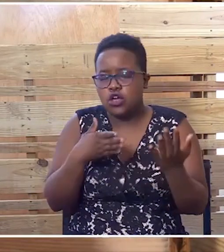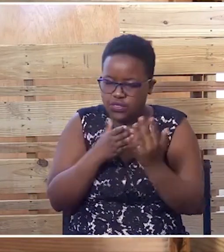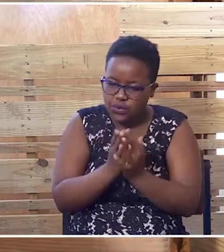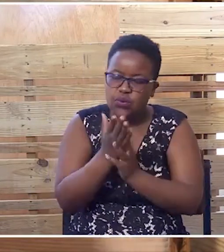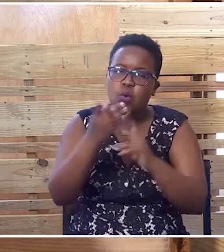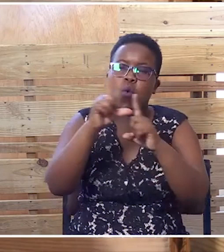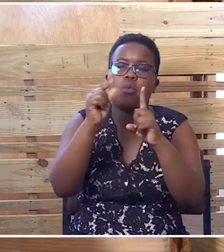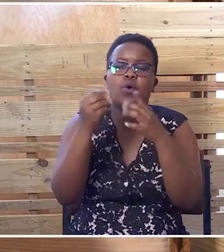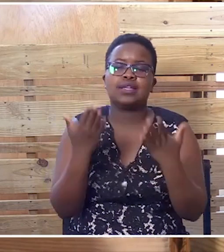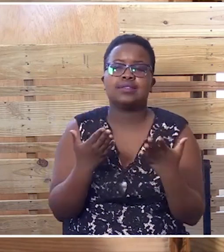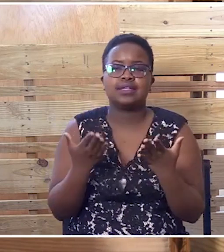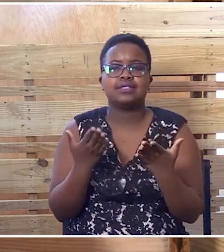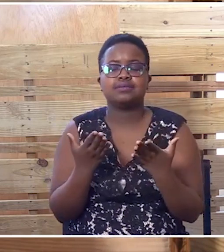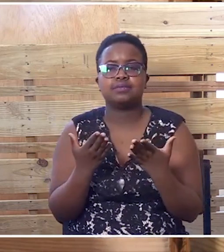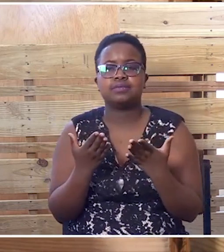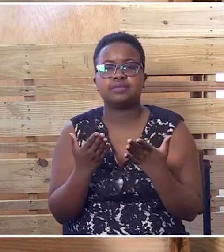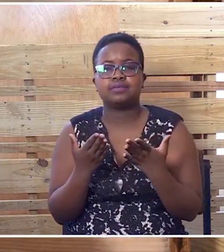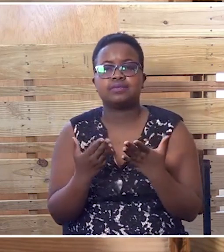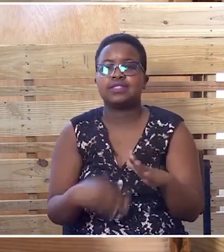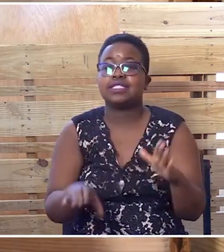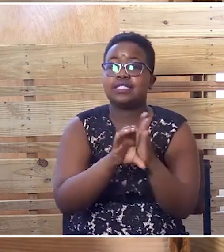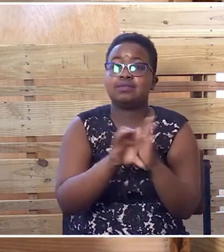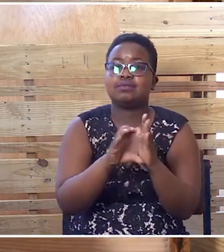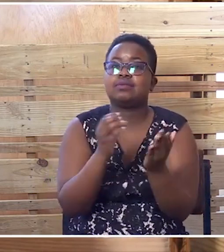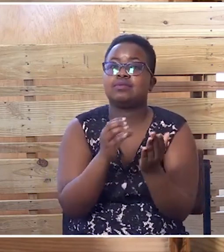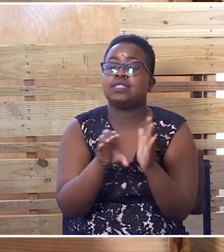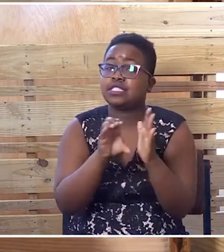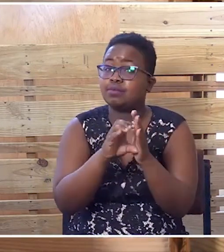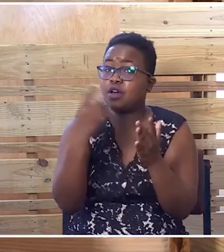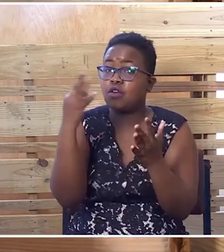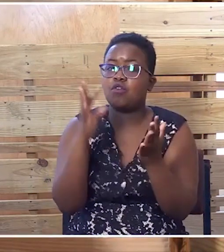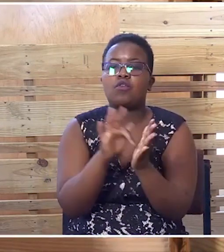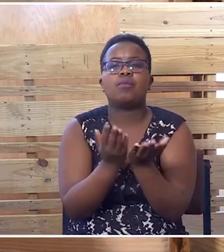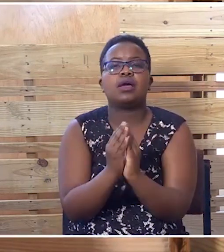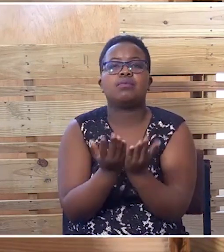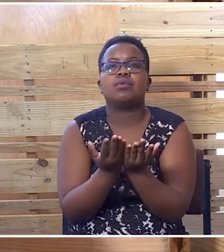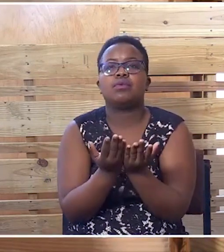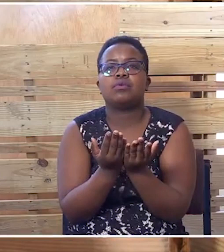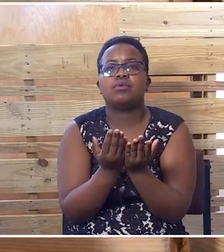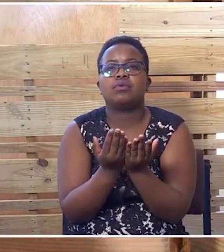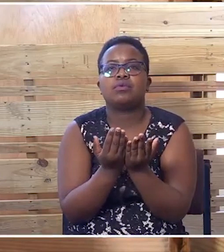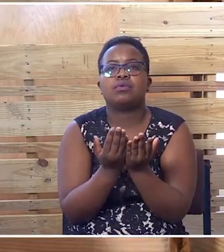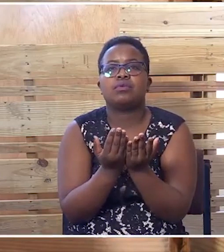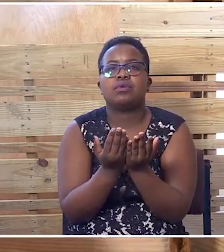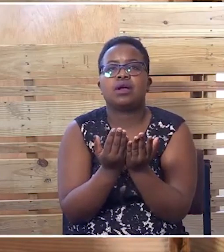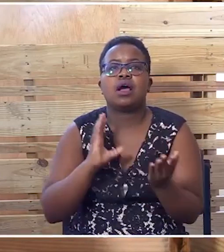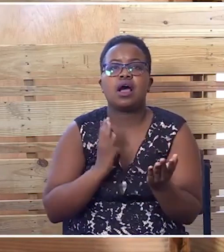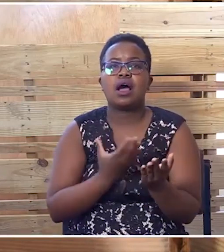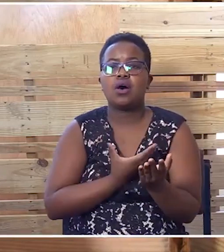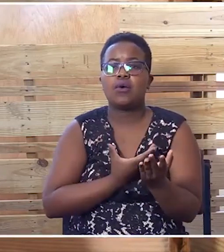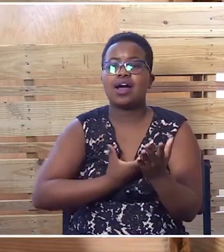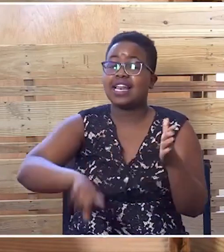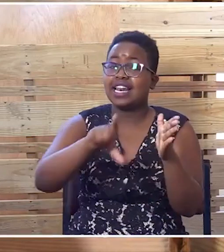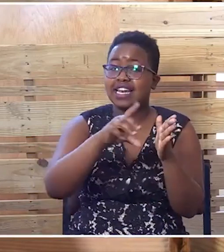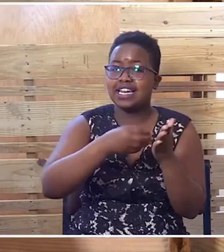two Bible chapters and see what God says about that. And our lesson today